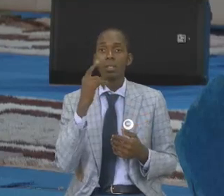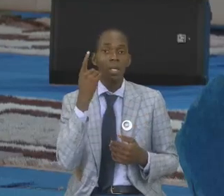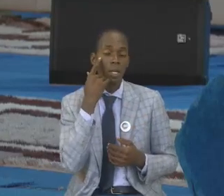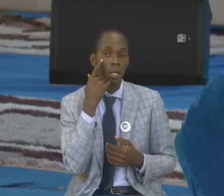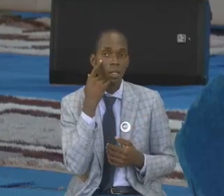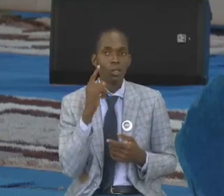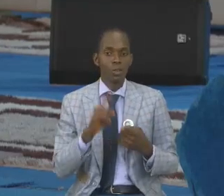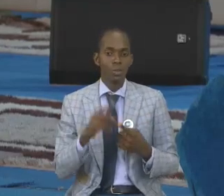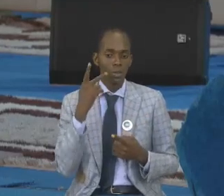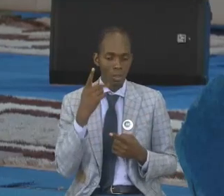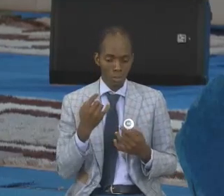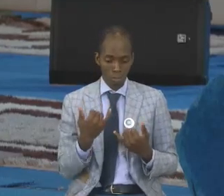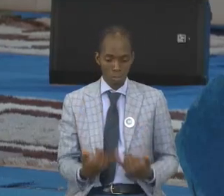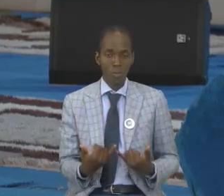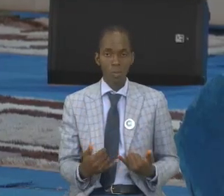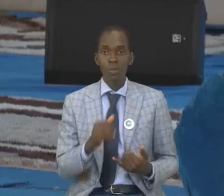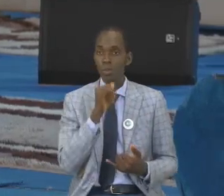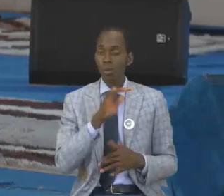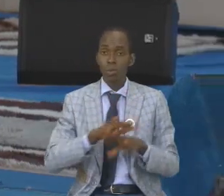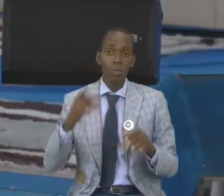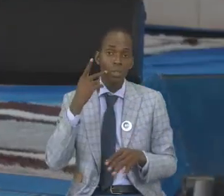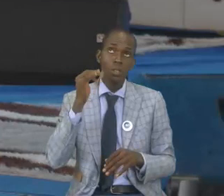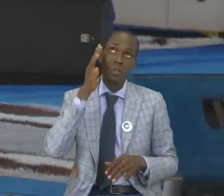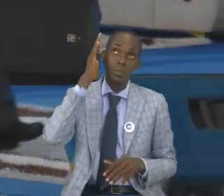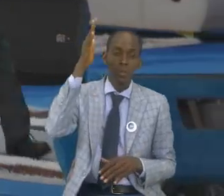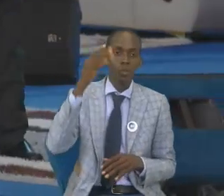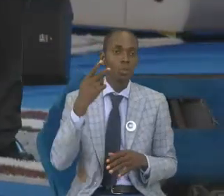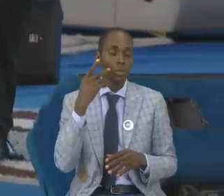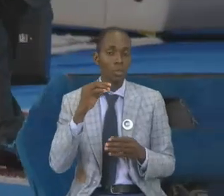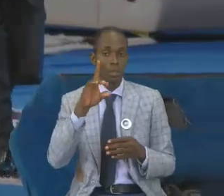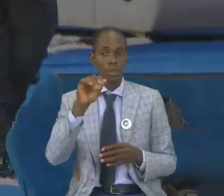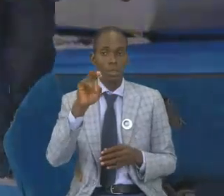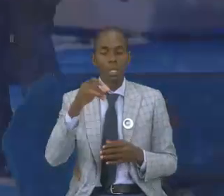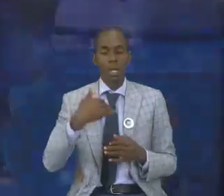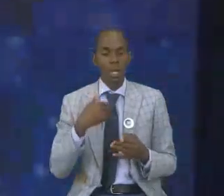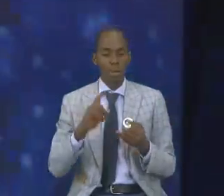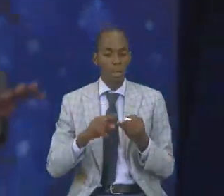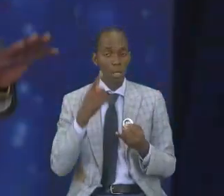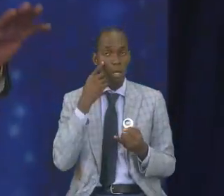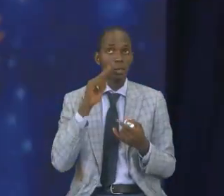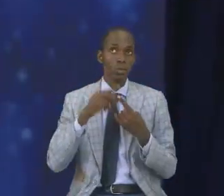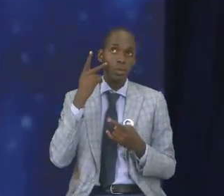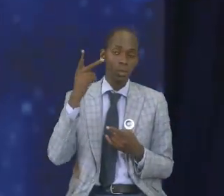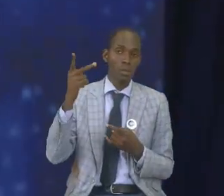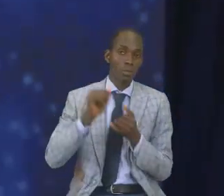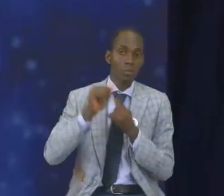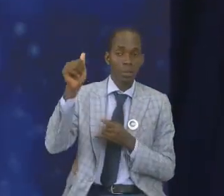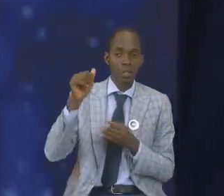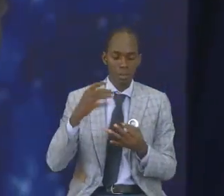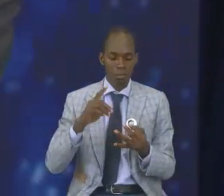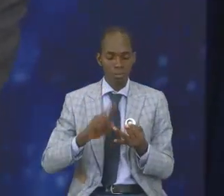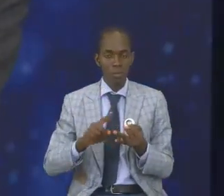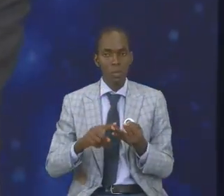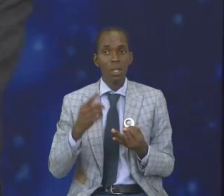the present. You'll not see the future. He had number one, eyesight. Number two, he had insight. He